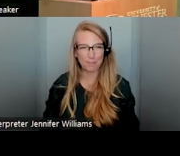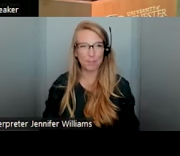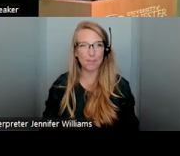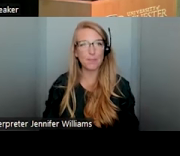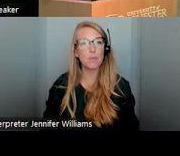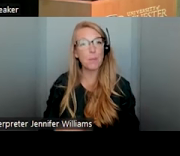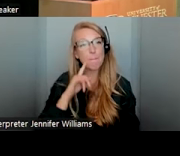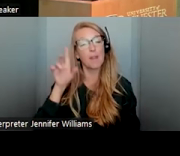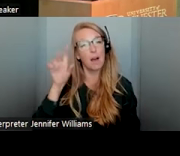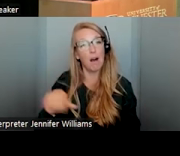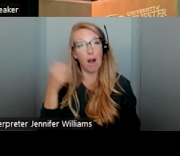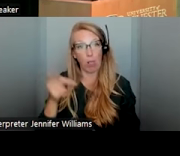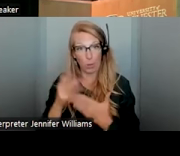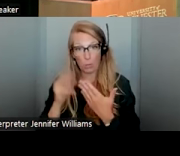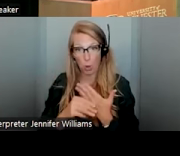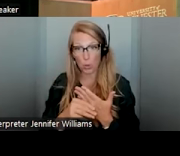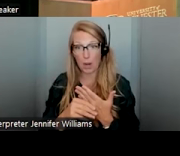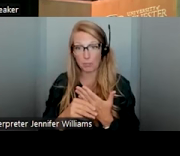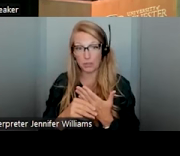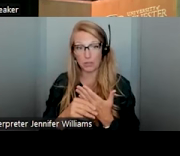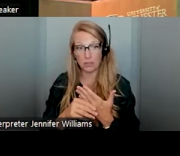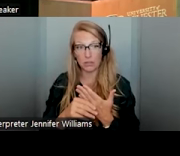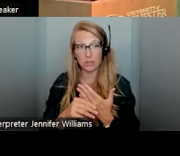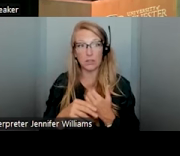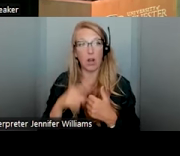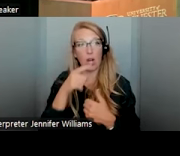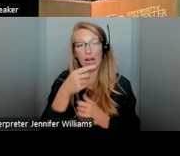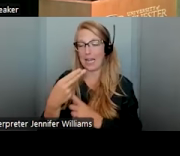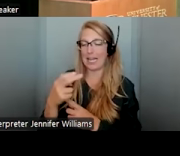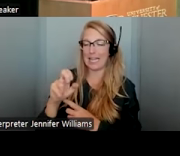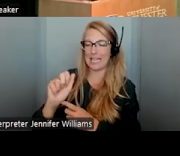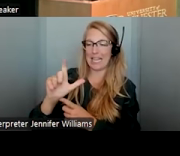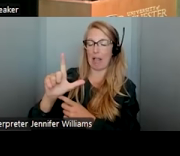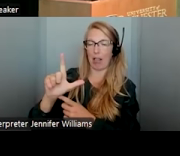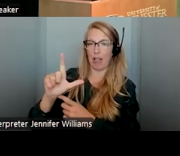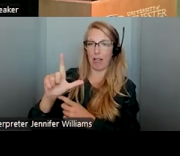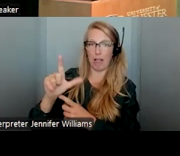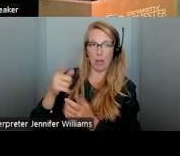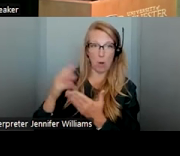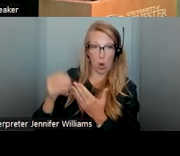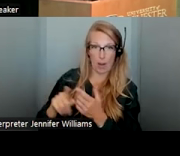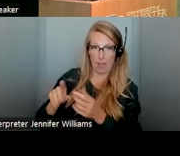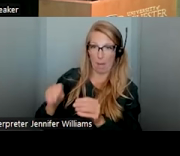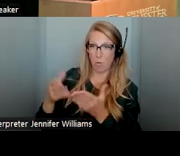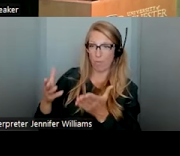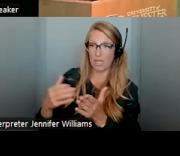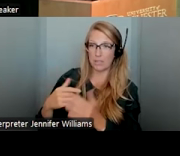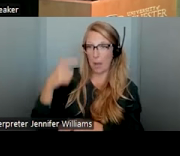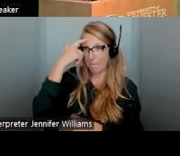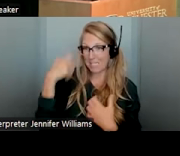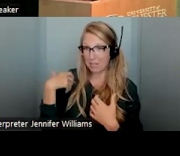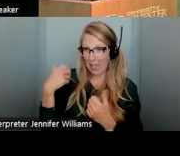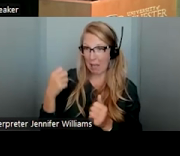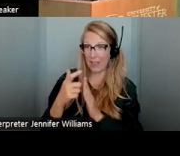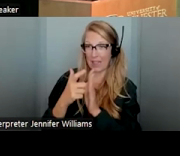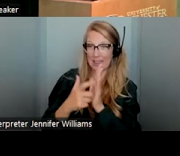Other programs that are testing the boundaries are HEAL programs that provides mental health and legal and social services for